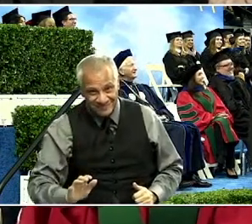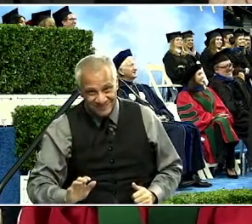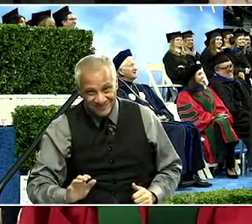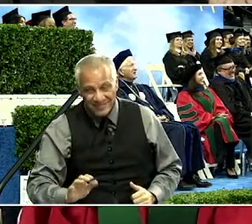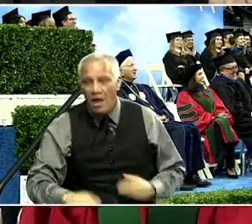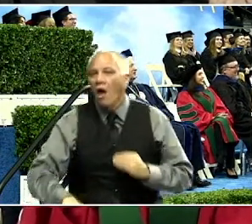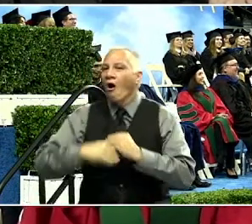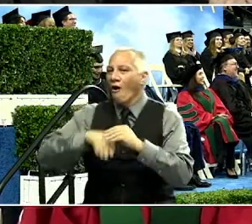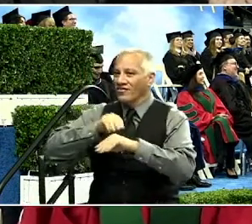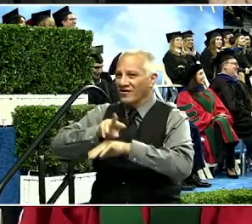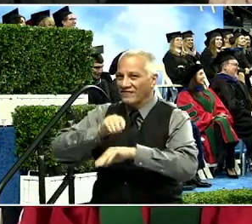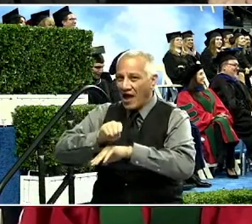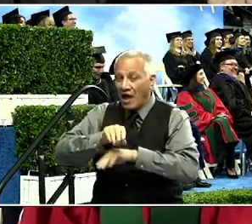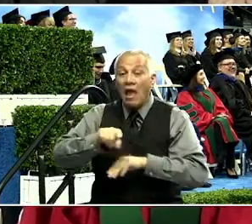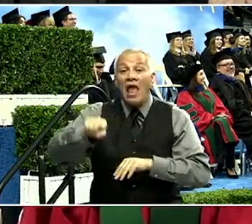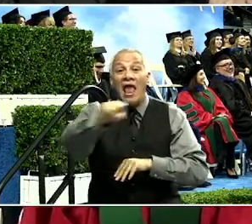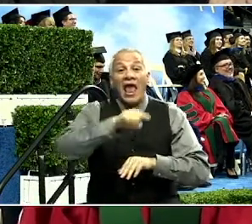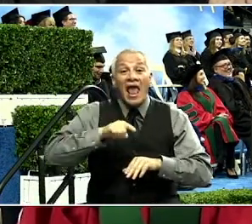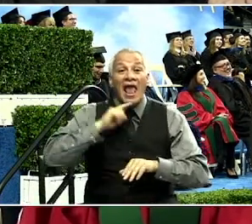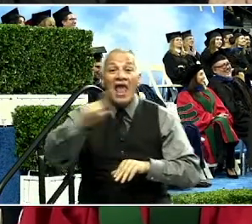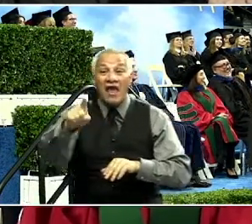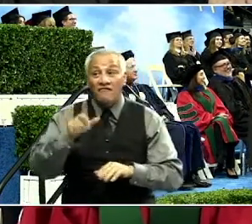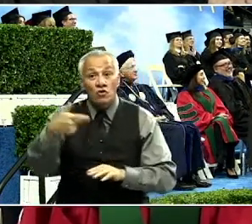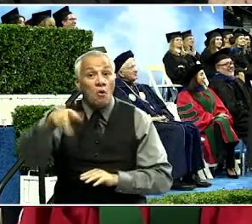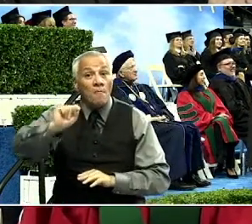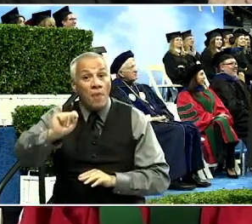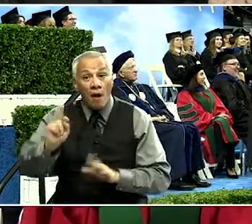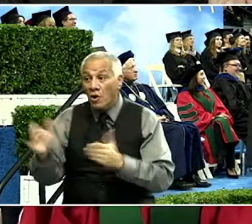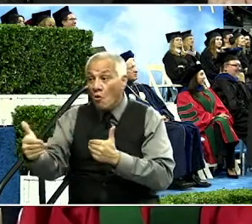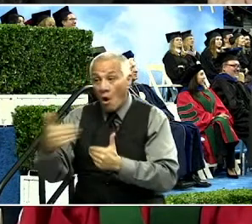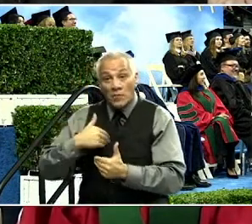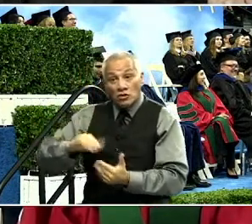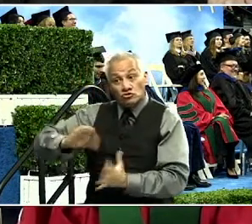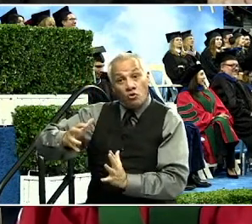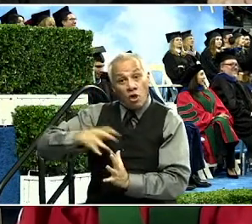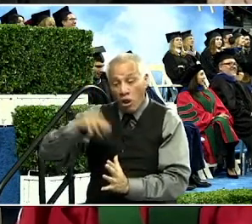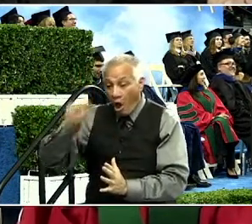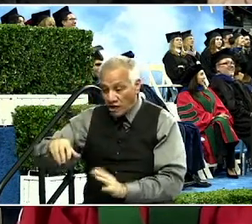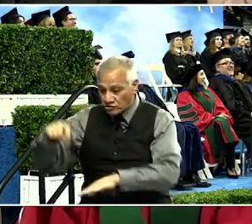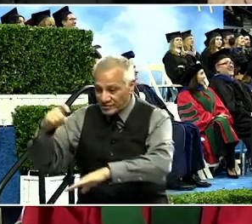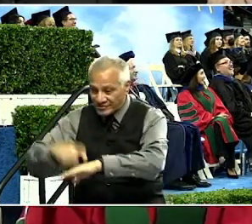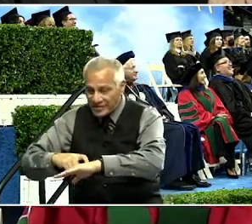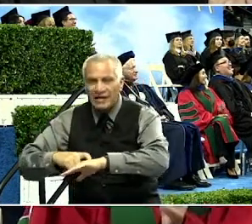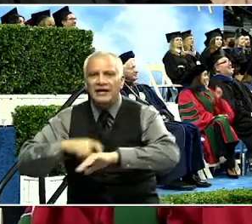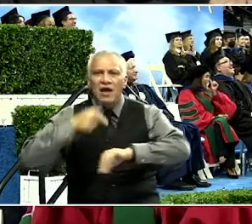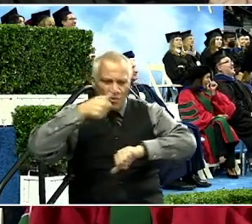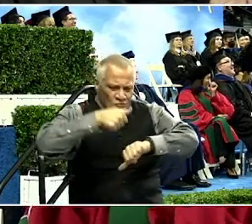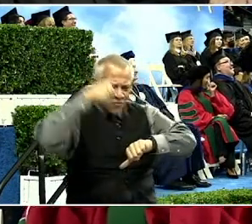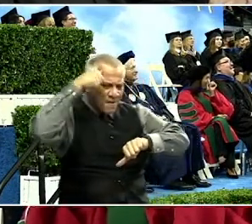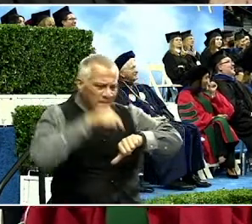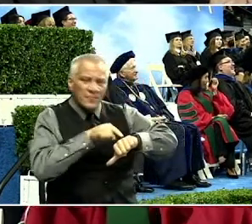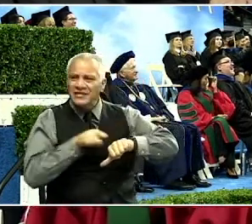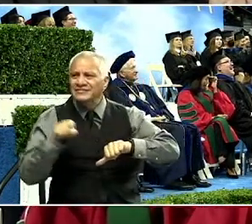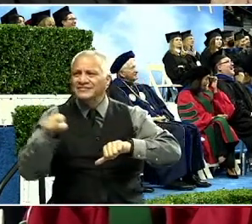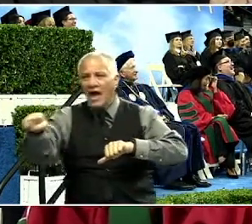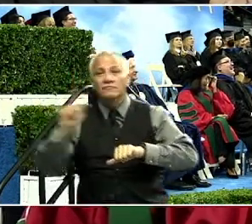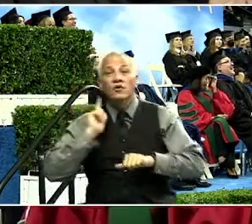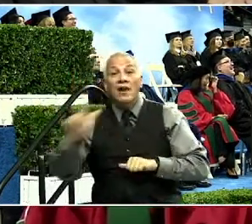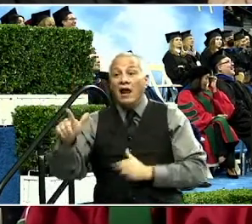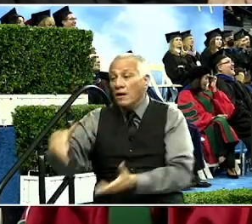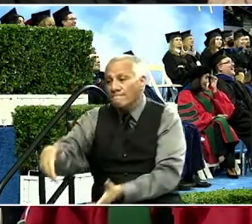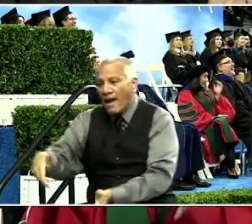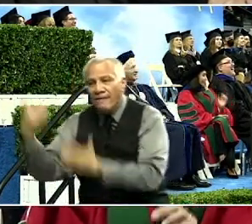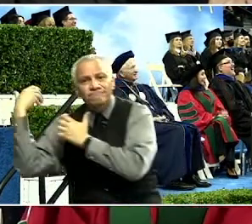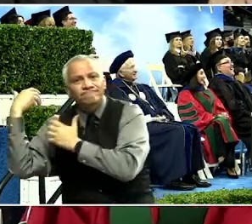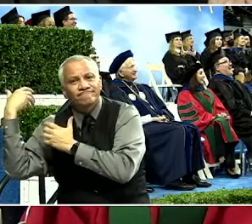Here's another one. If you're doing laundry in your apartment complex, time it out so that you can remove the clothes as soon as